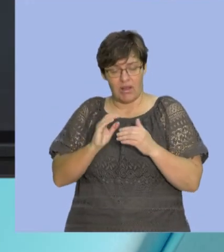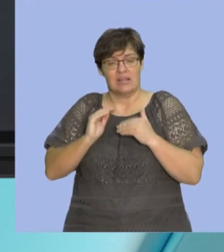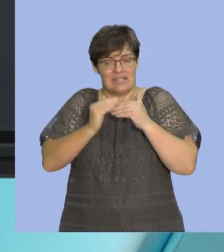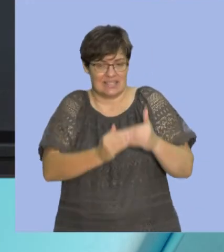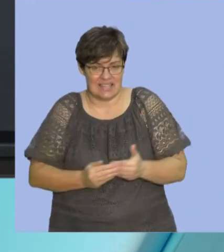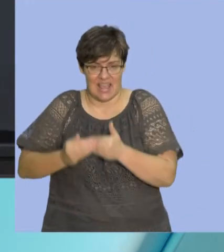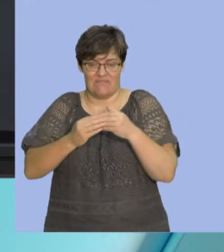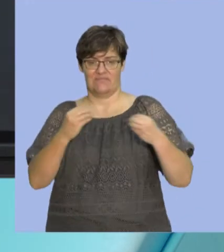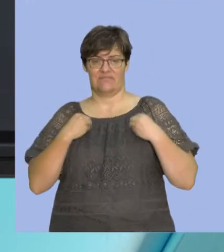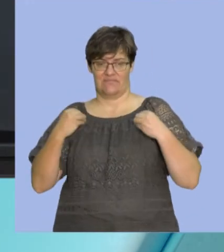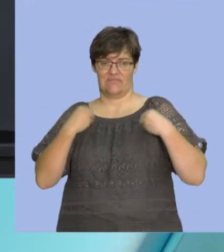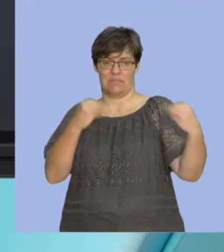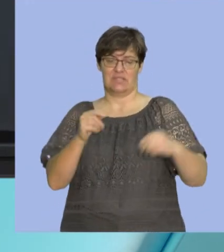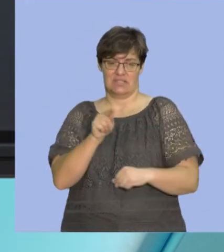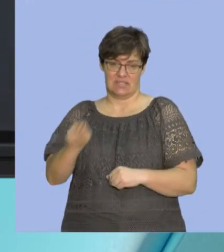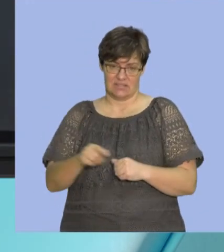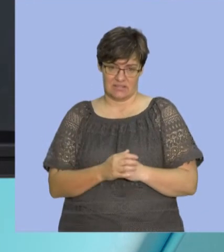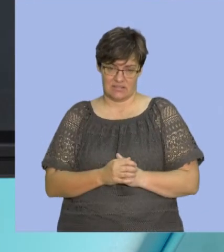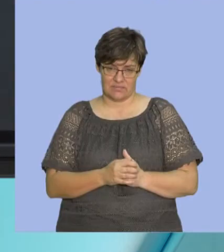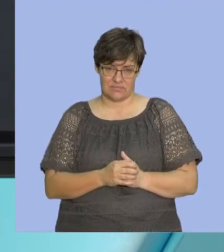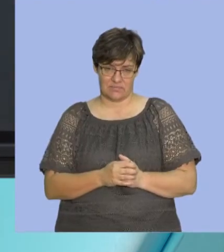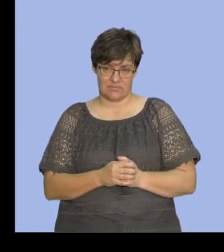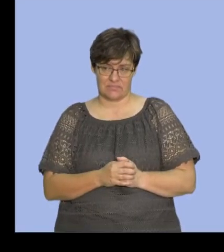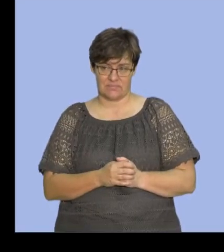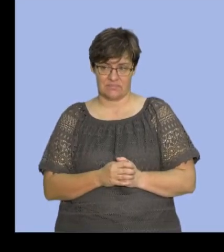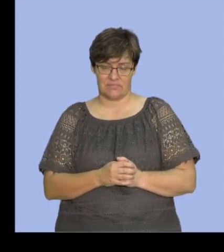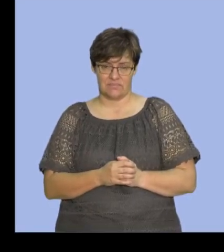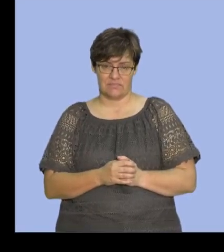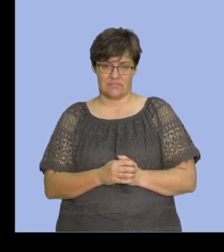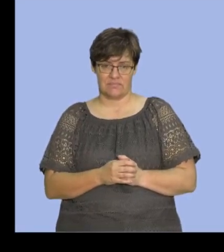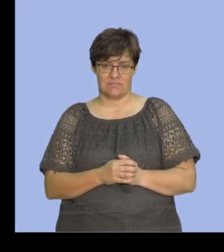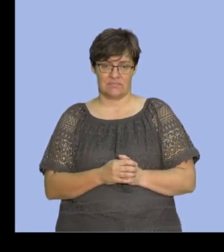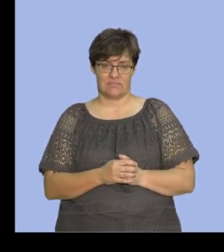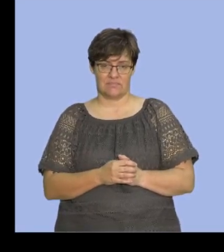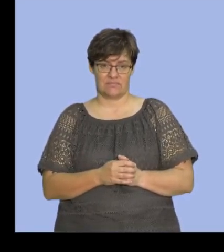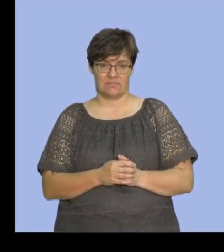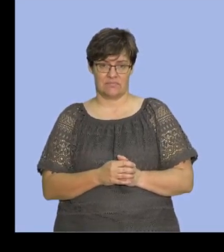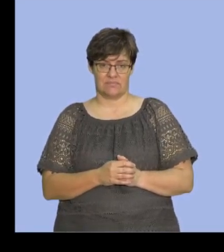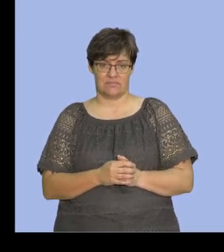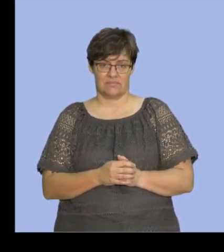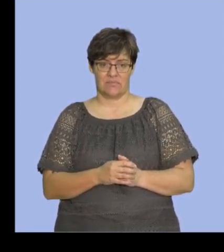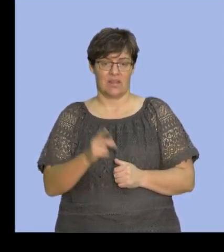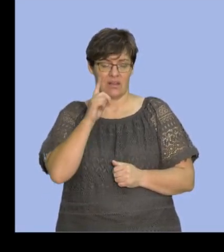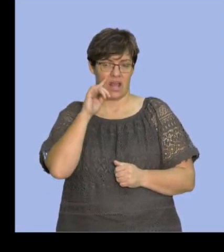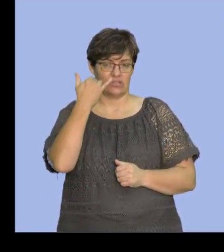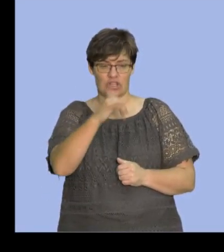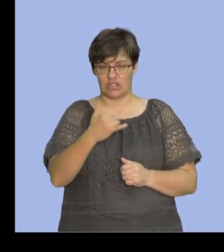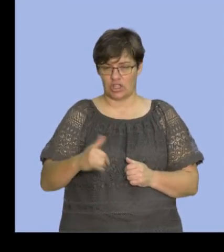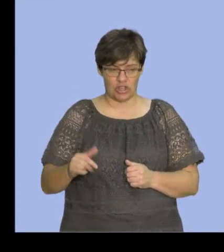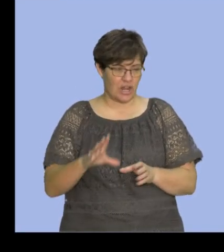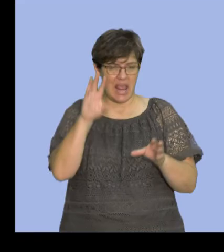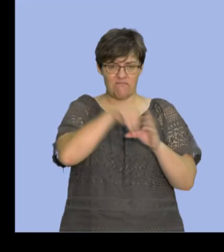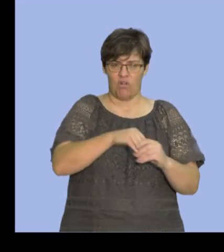safeguard the assets of a business. Then you have checking who's involved